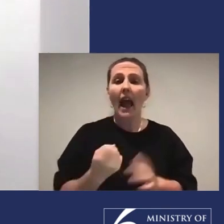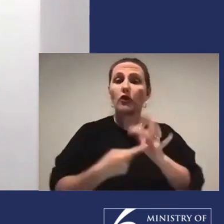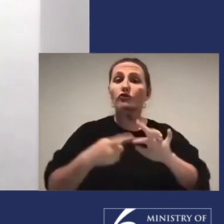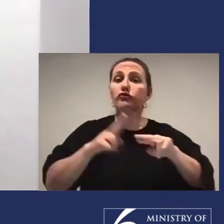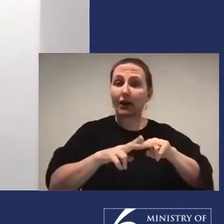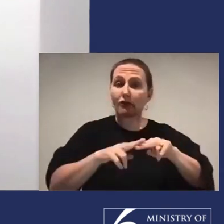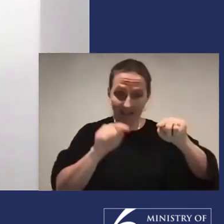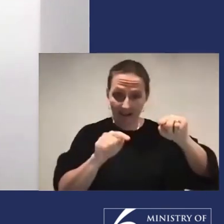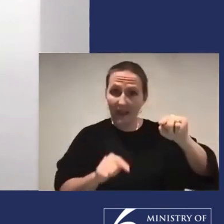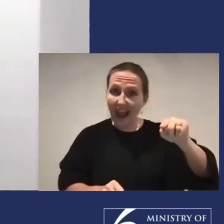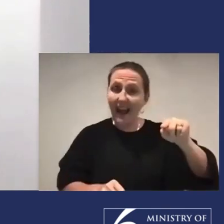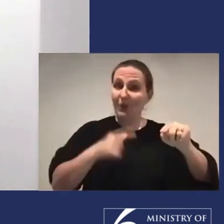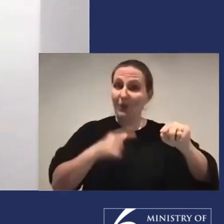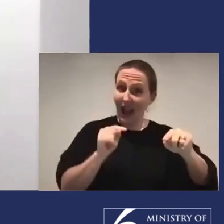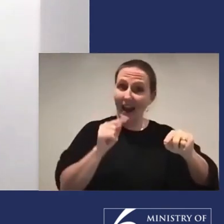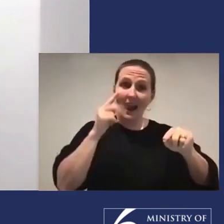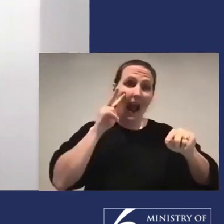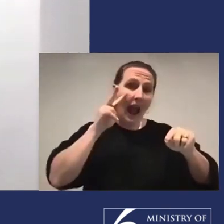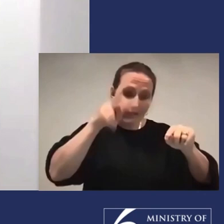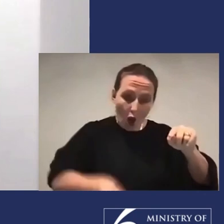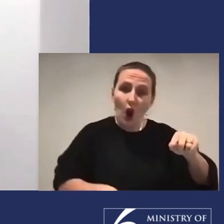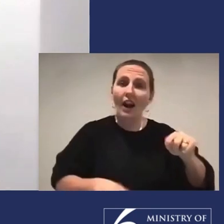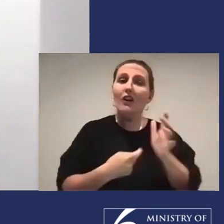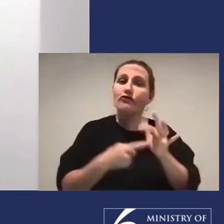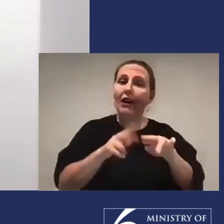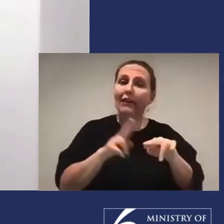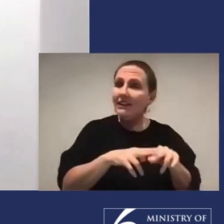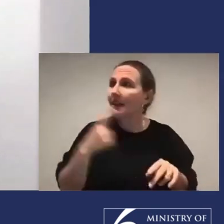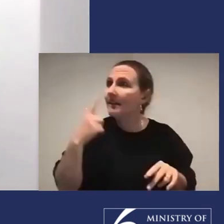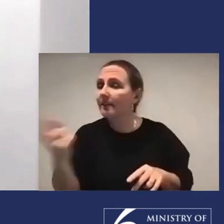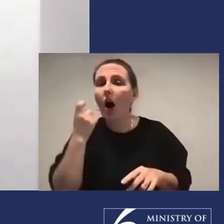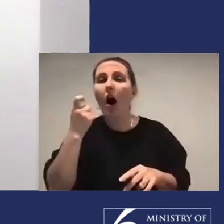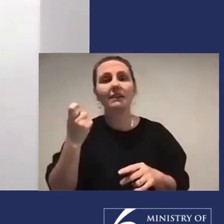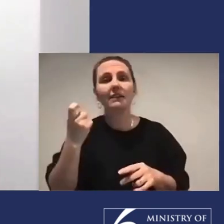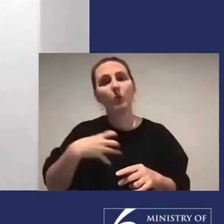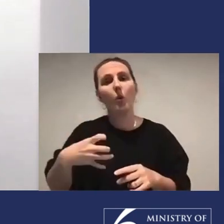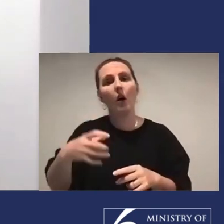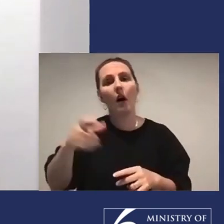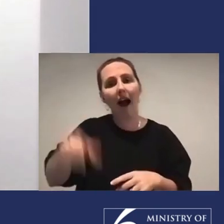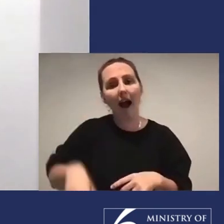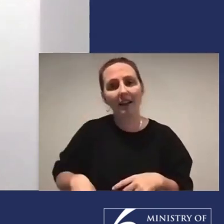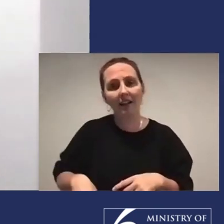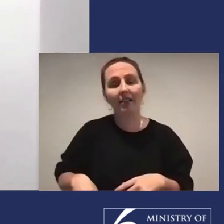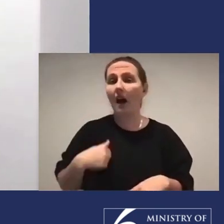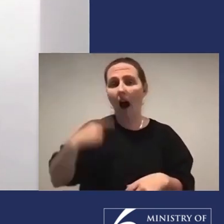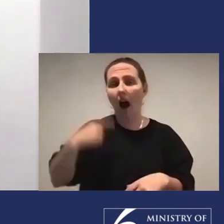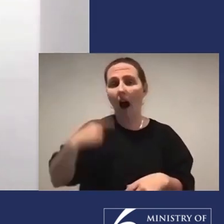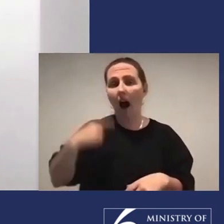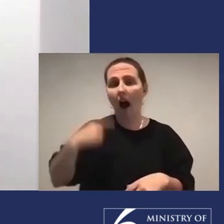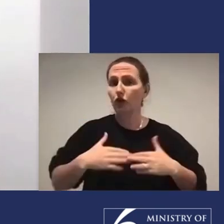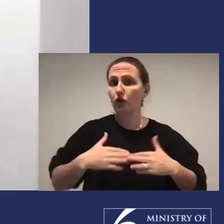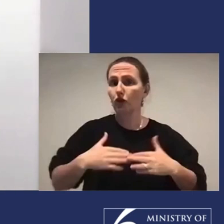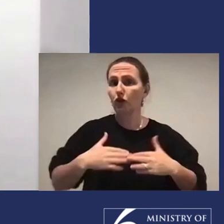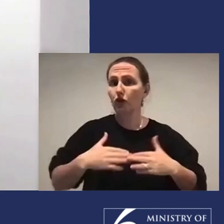referenced to find that information. And I'm sure the information on the Ministry of Health and things is the same, so all our information